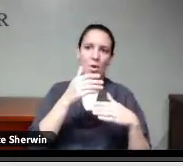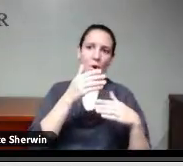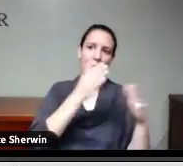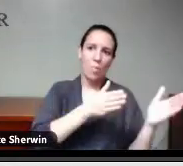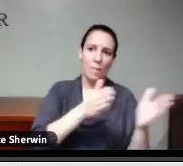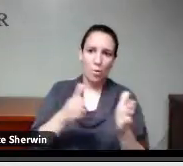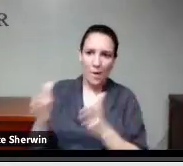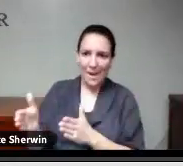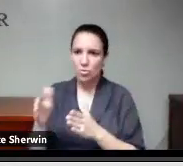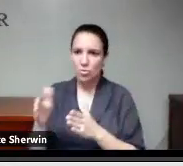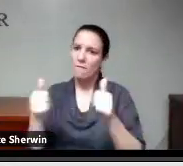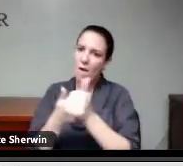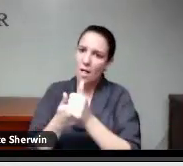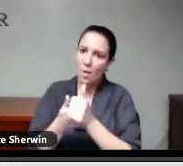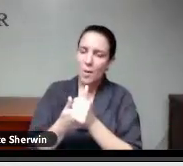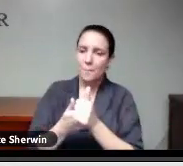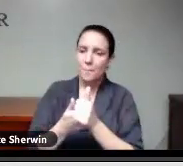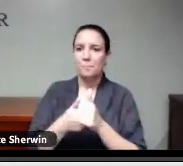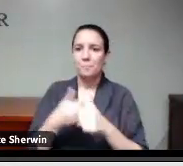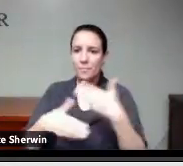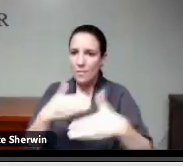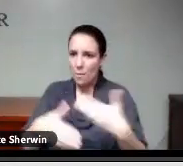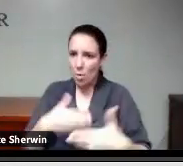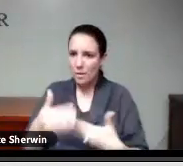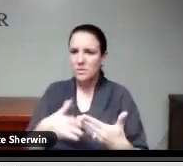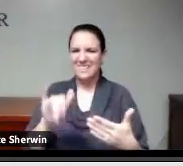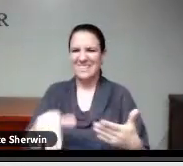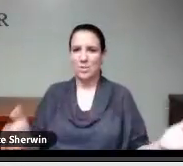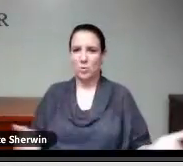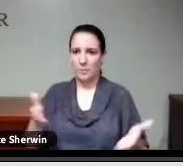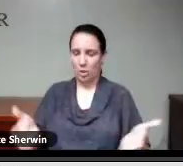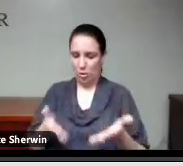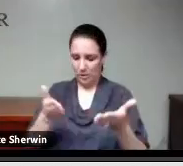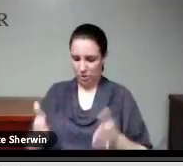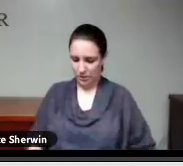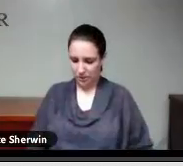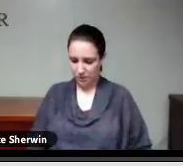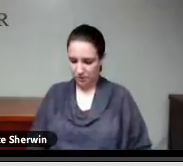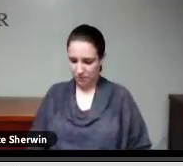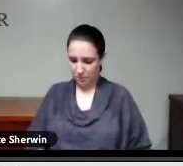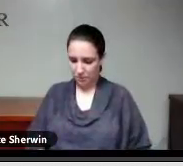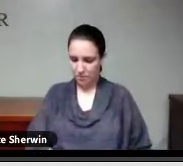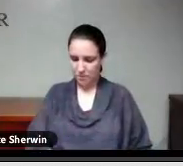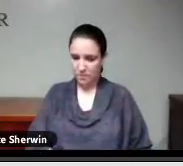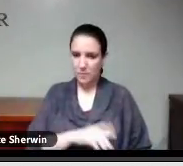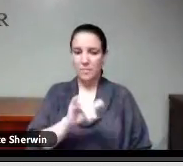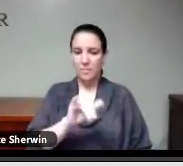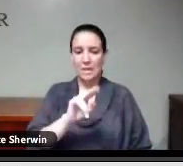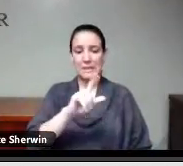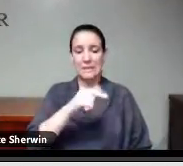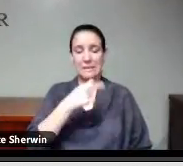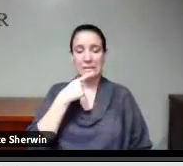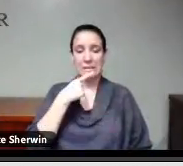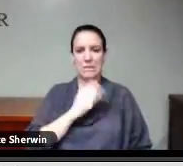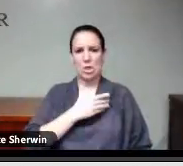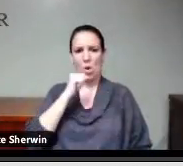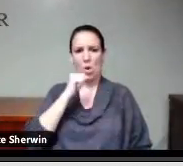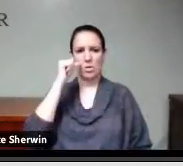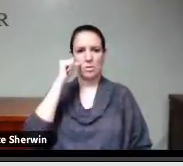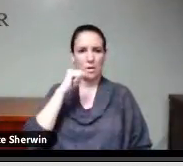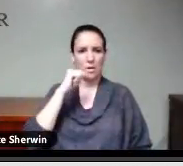and follow-up. And so that's what I'm encouraging here. So Linda says, our adult programs are very low attendance